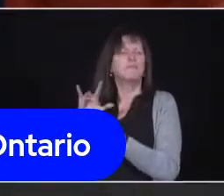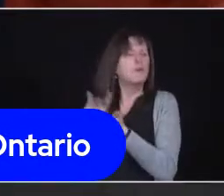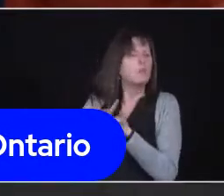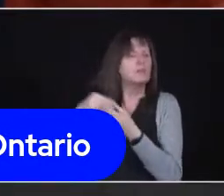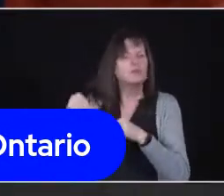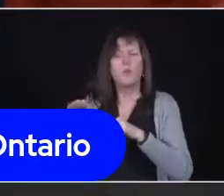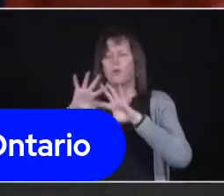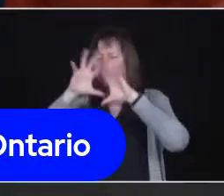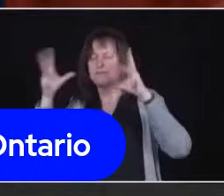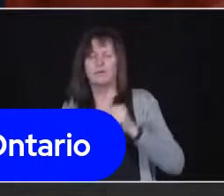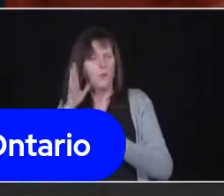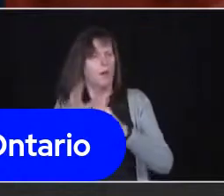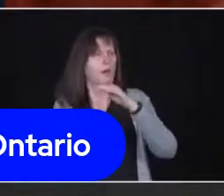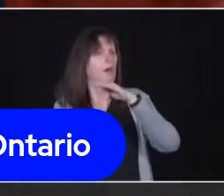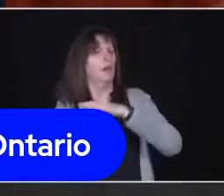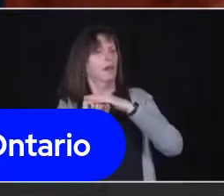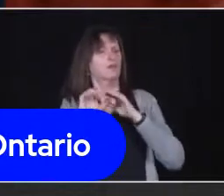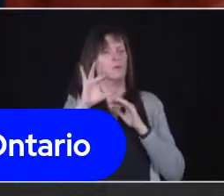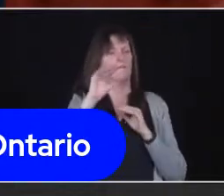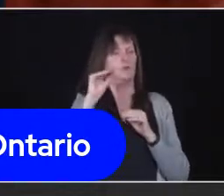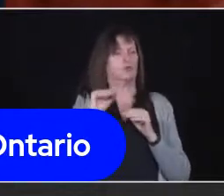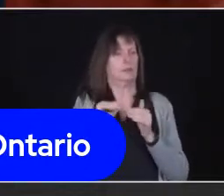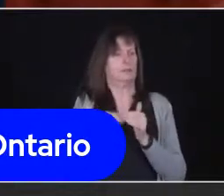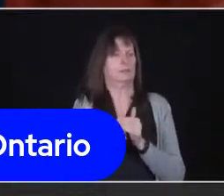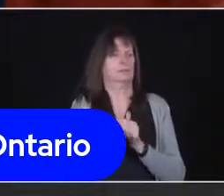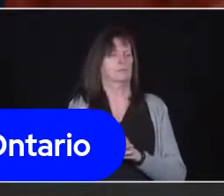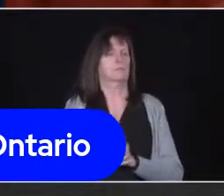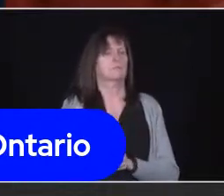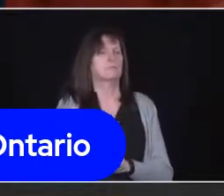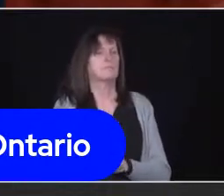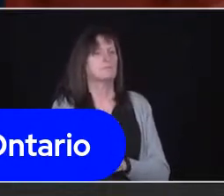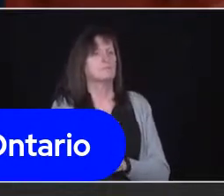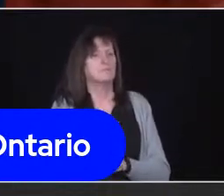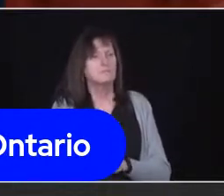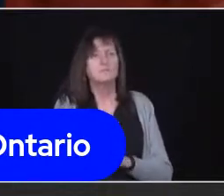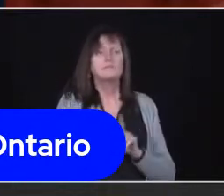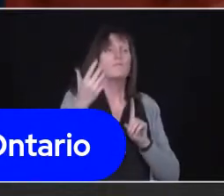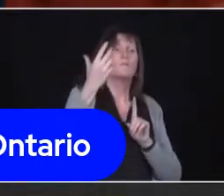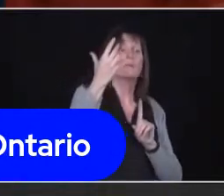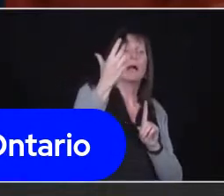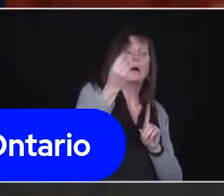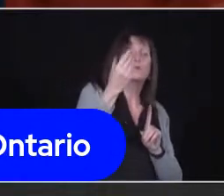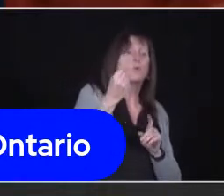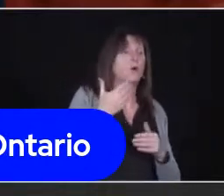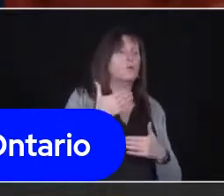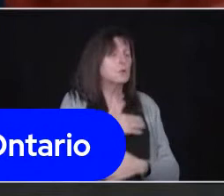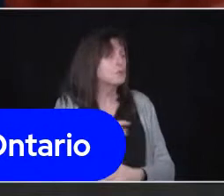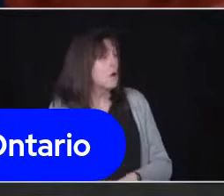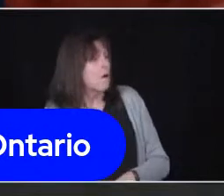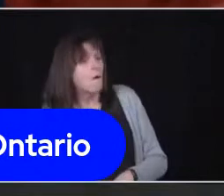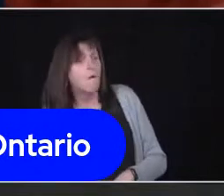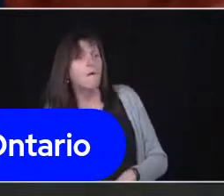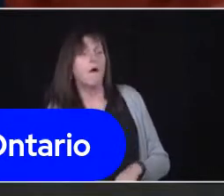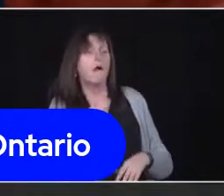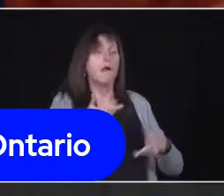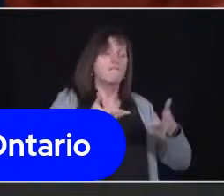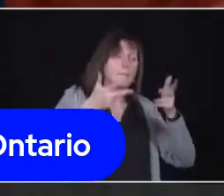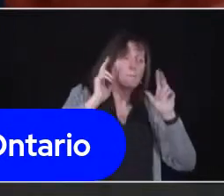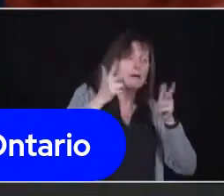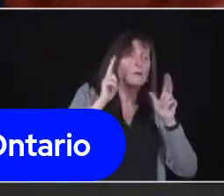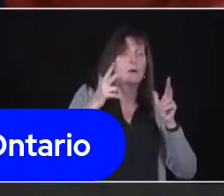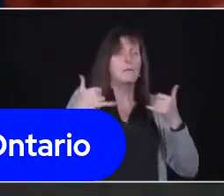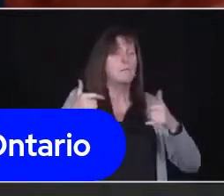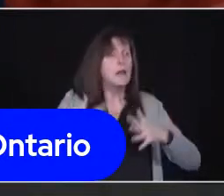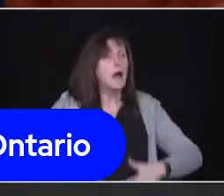capacity. All outdoor recreational amenities, such as golf courses, basketball courts, and playgrounds, will